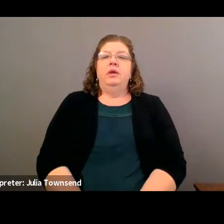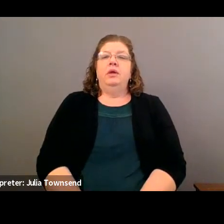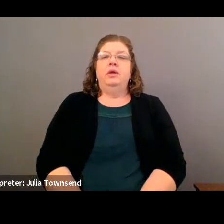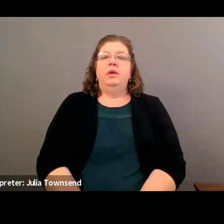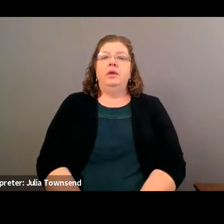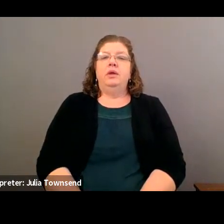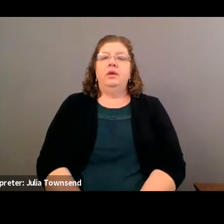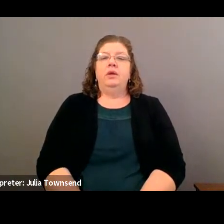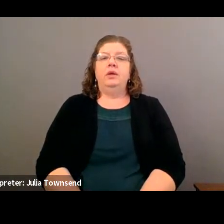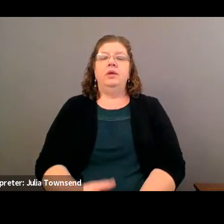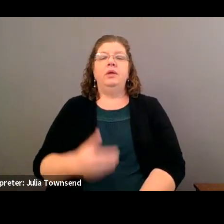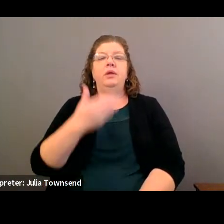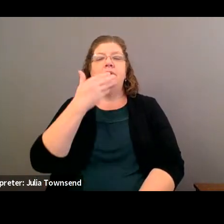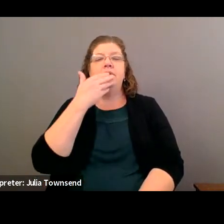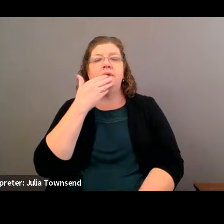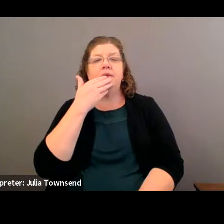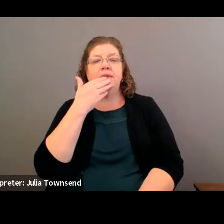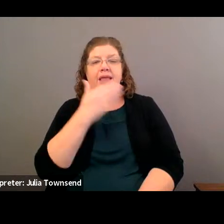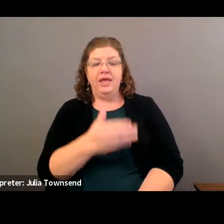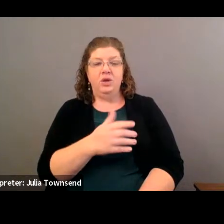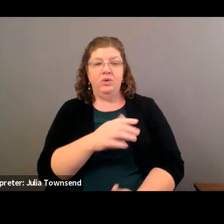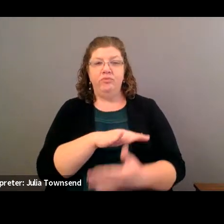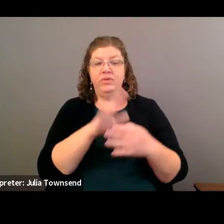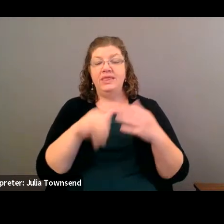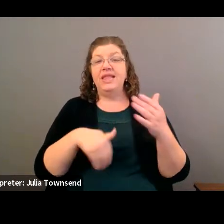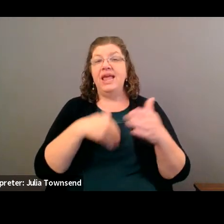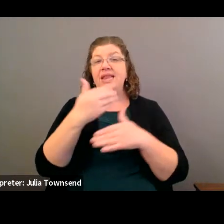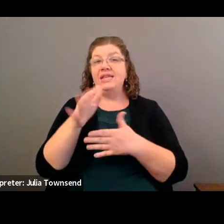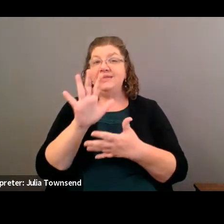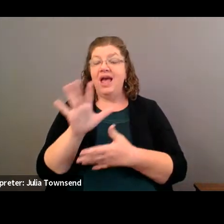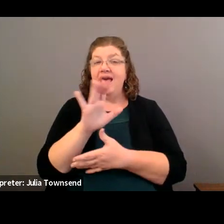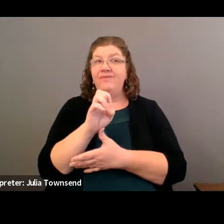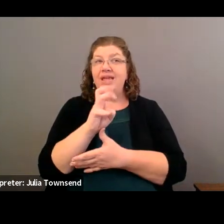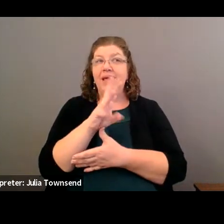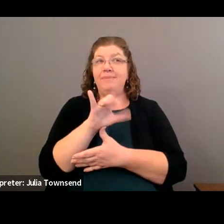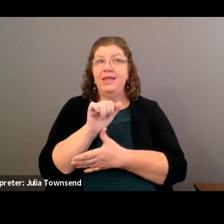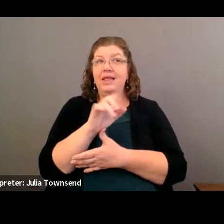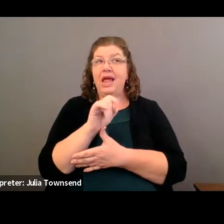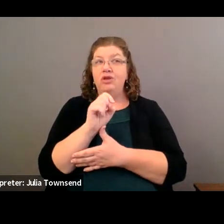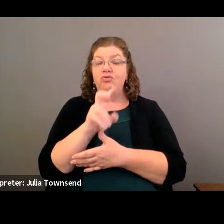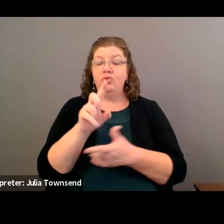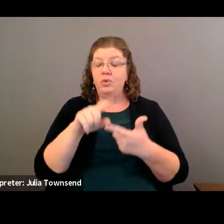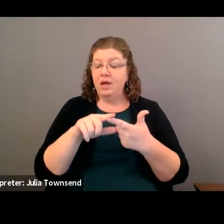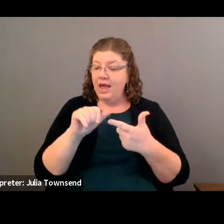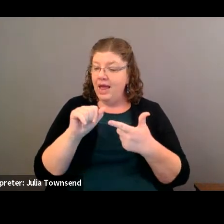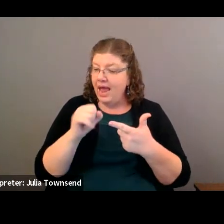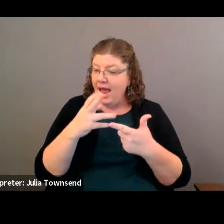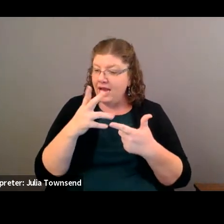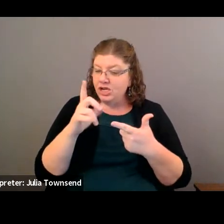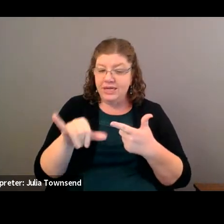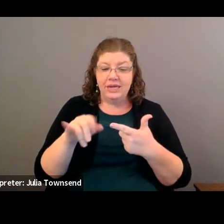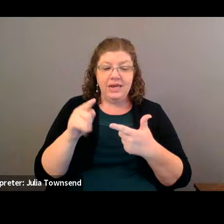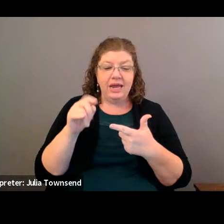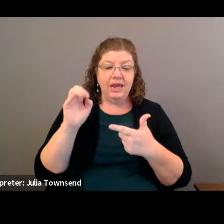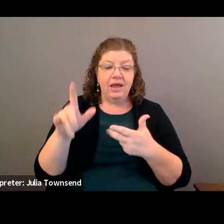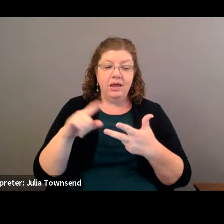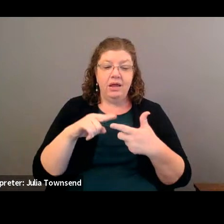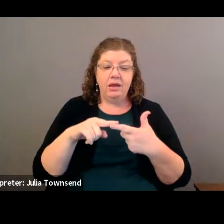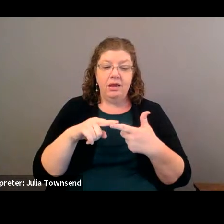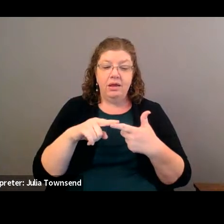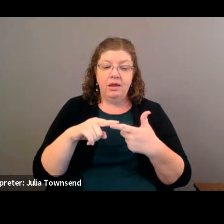Thank you. I'll name our next 5 speakers: Amelia Vandermay, Asher Tugnutt, Marina